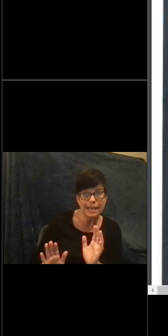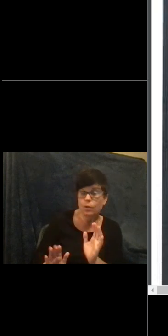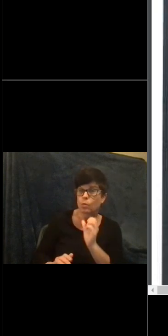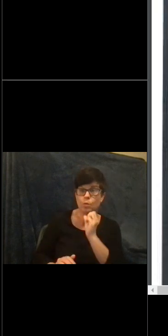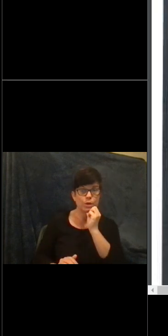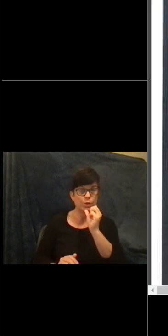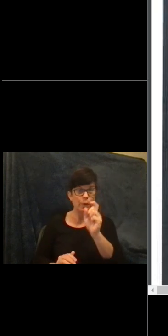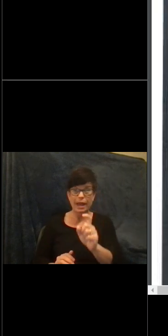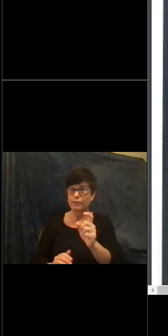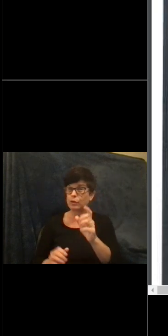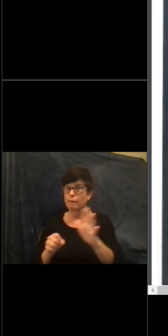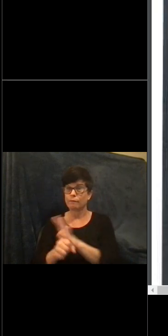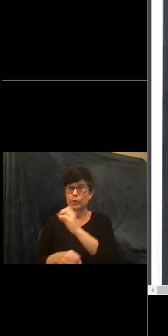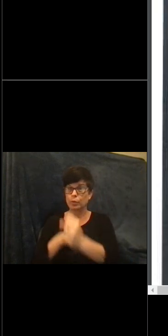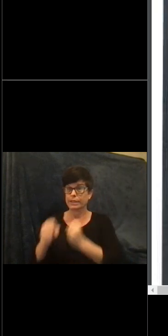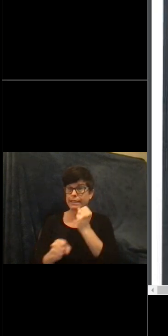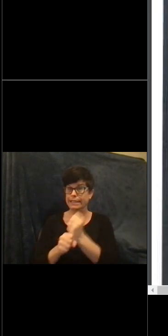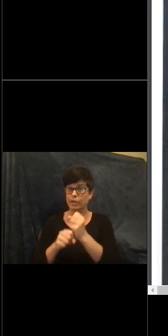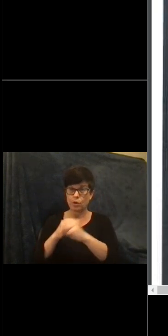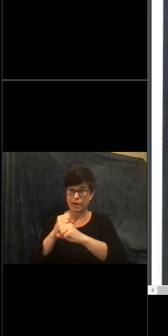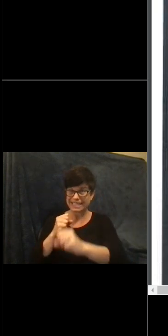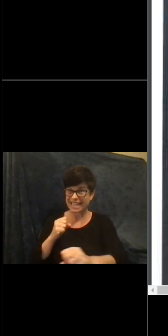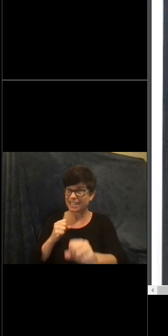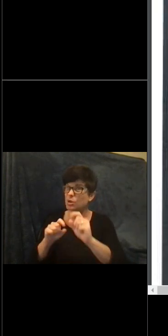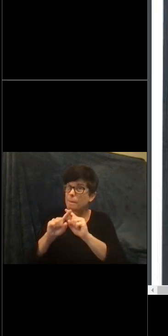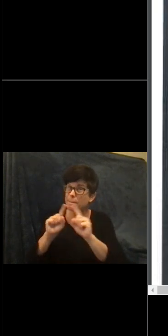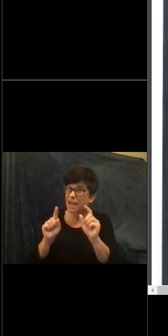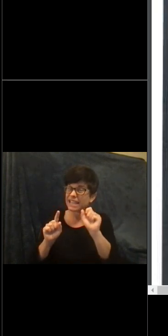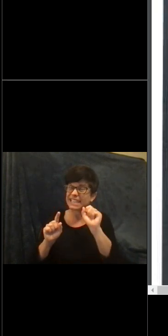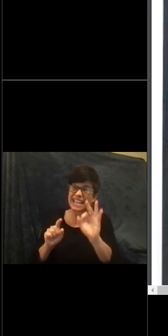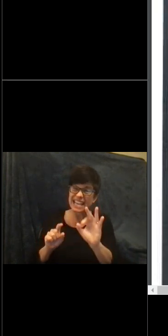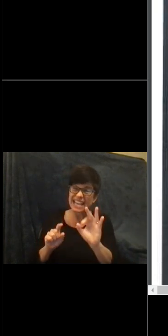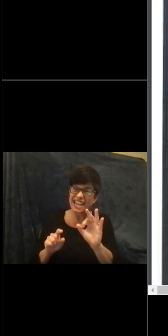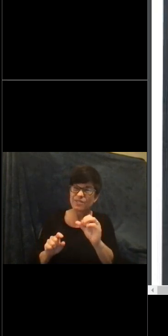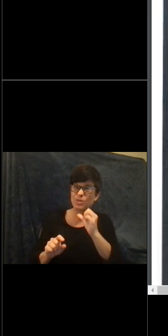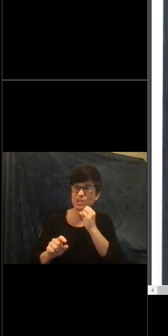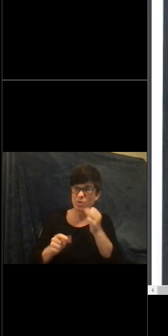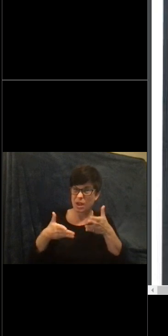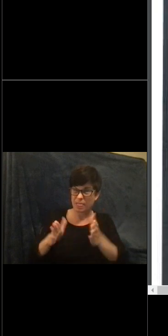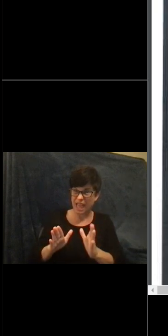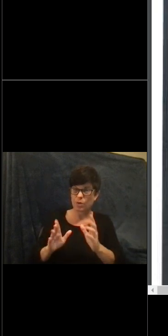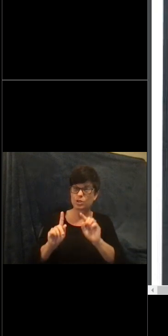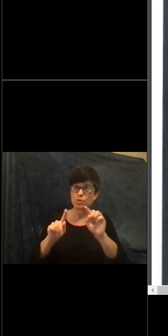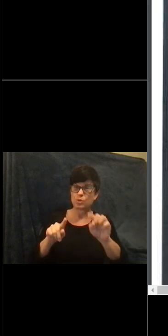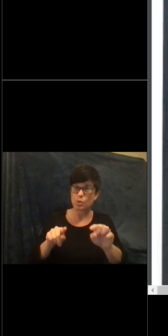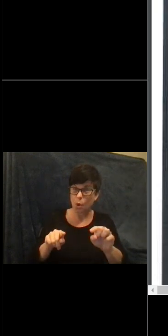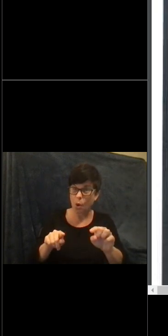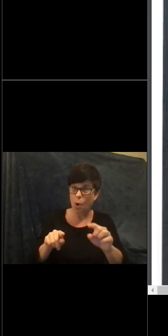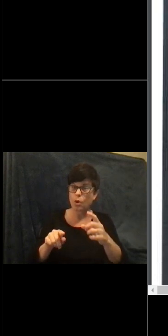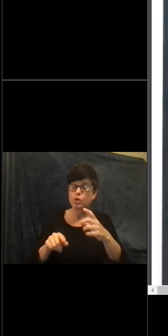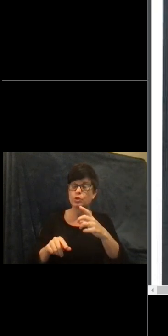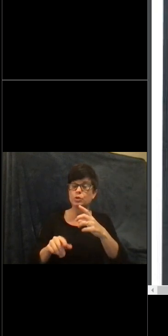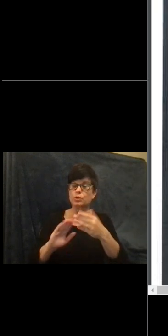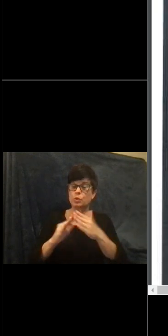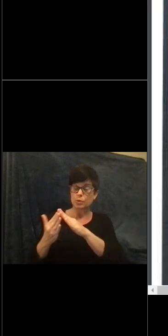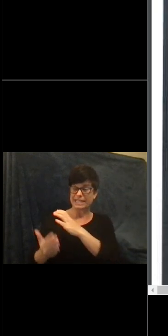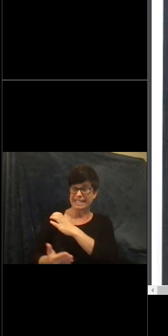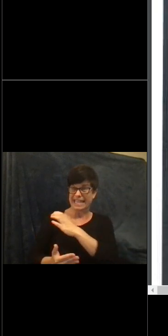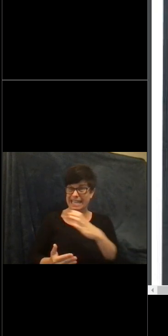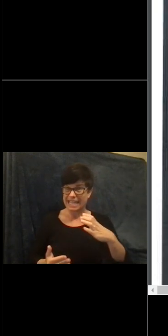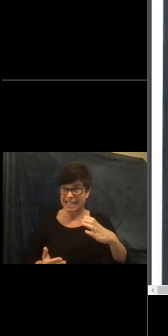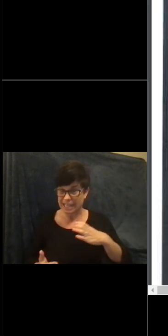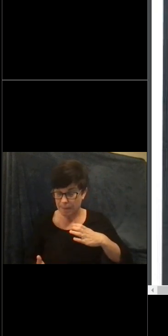a whole year, but if we don't even allow this to make it to the city commission, where we can discuss the site plan, where we can discuss